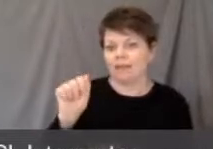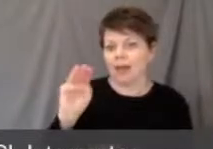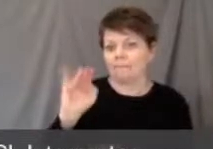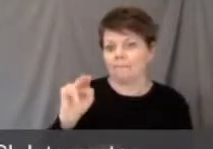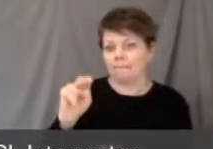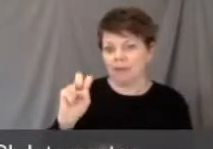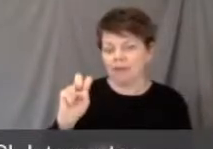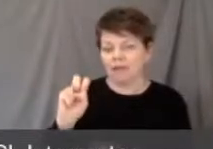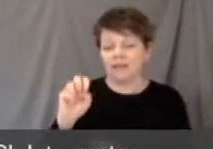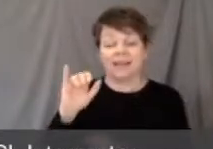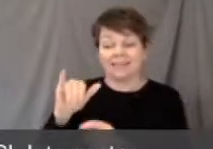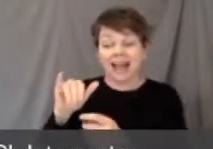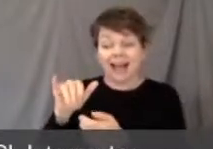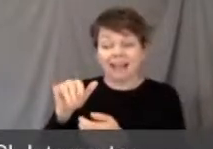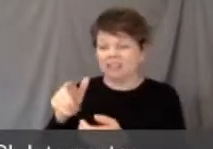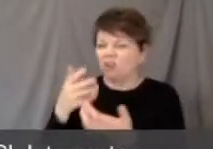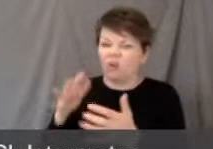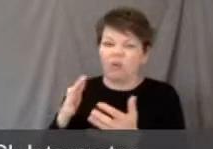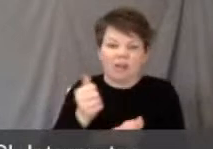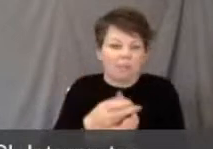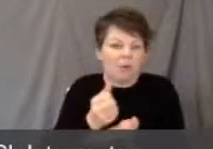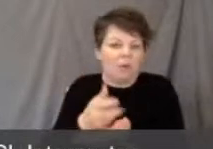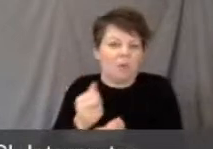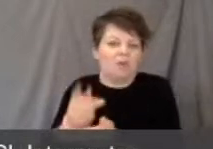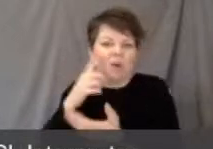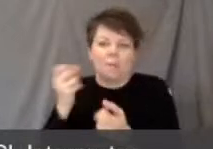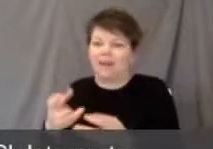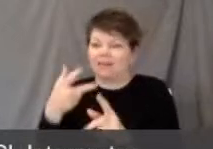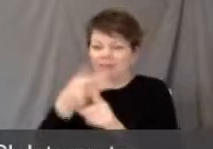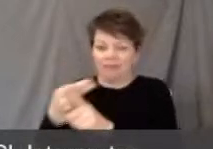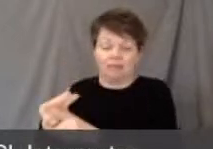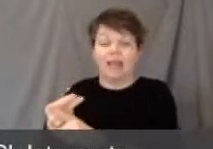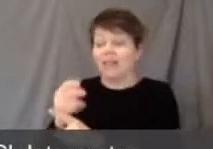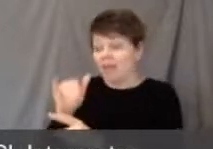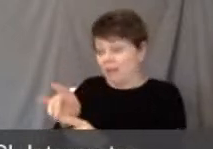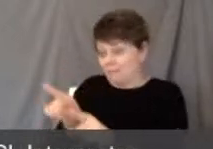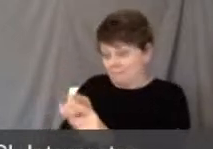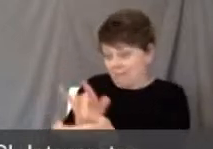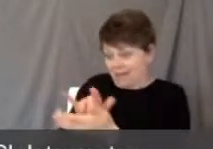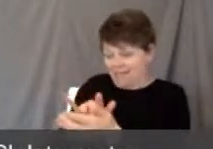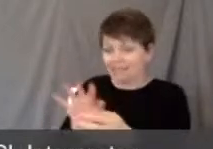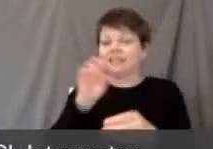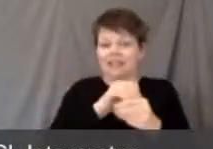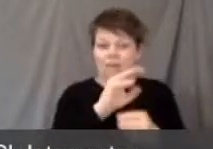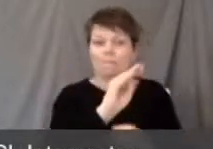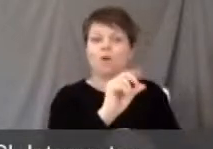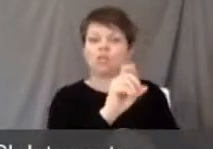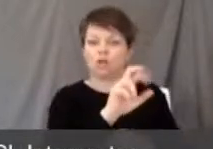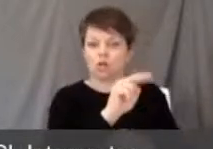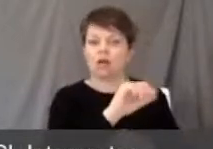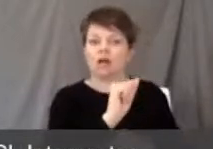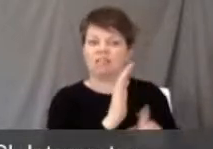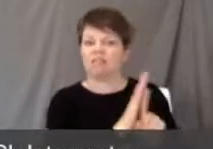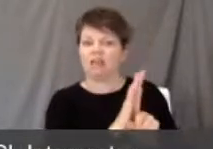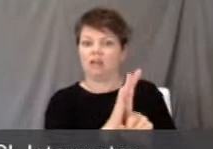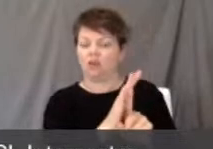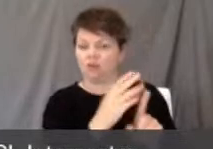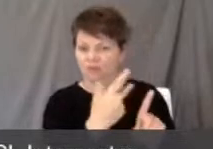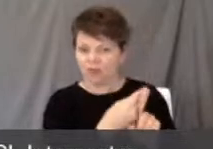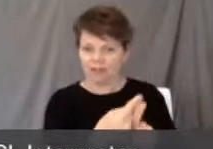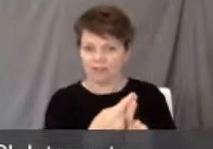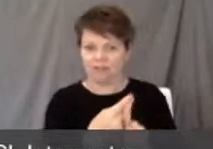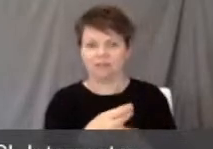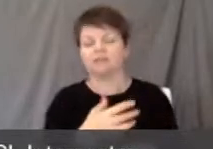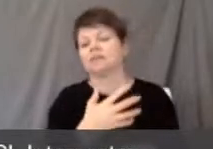for a lot of other vaccines, including is in all of the current Moderna vaccines. And it's also in other medicines such